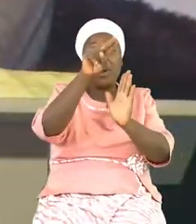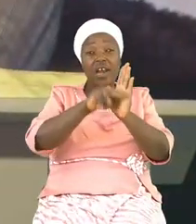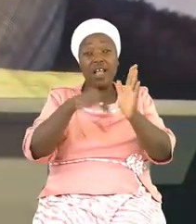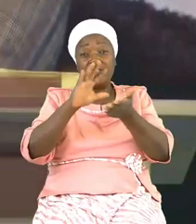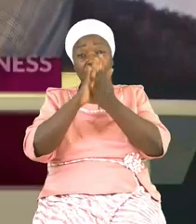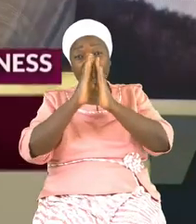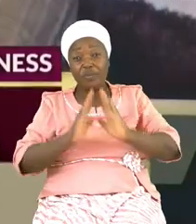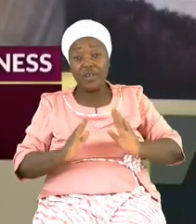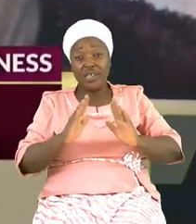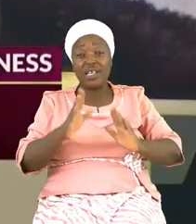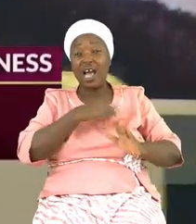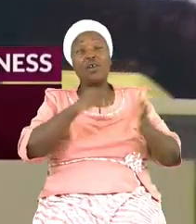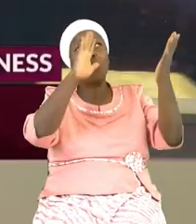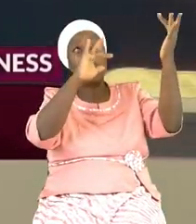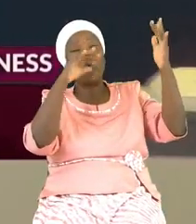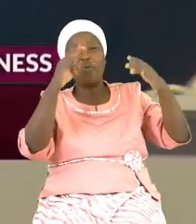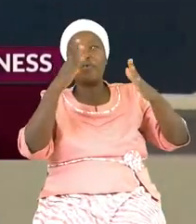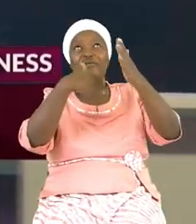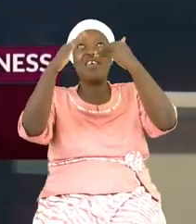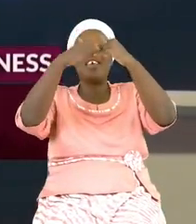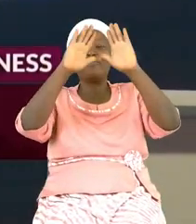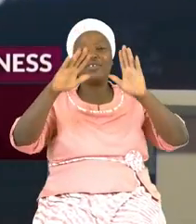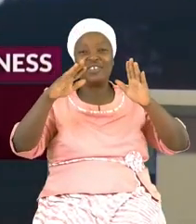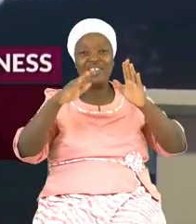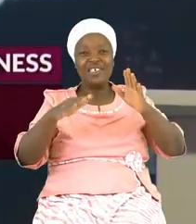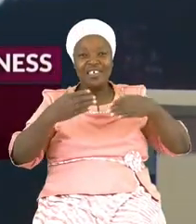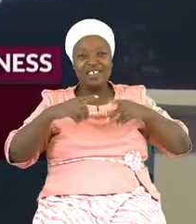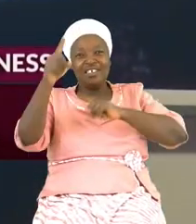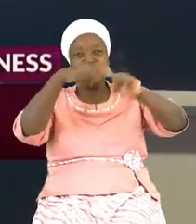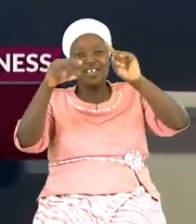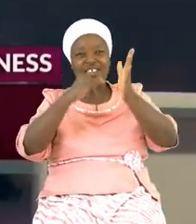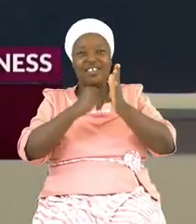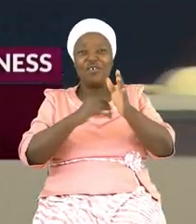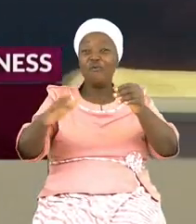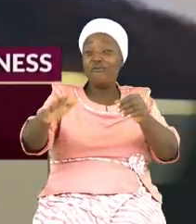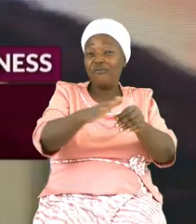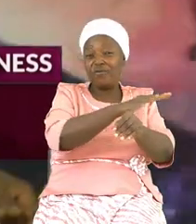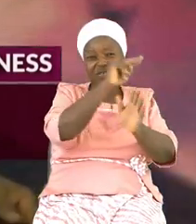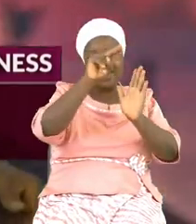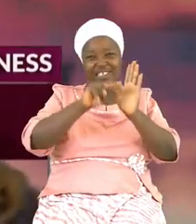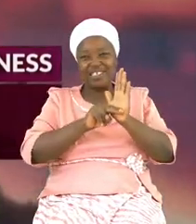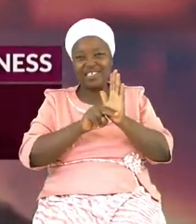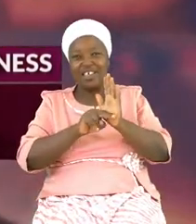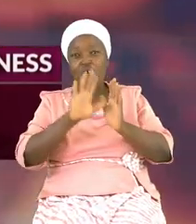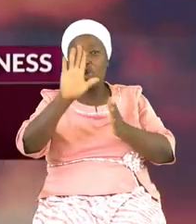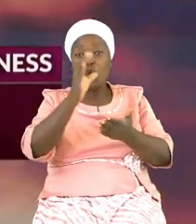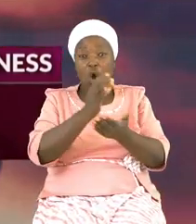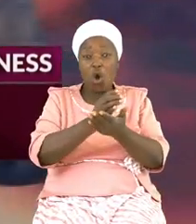of heaven. The fullness. Somebody shout fullness. Fullness. Your cup will be